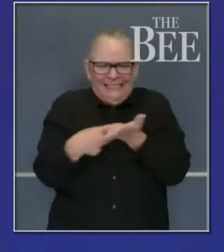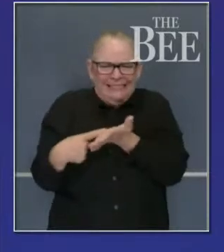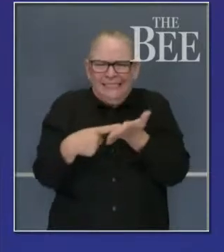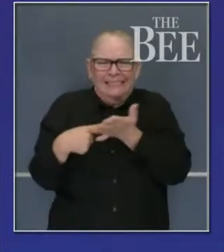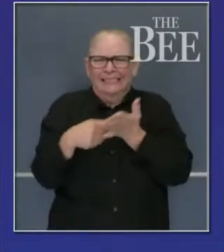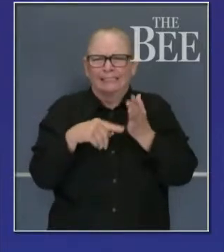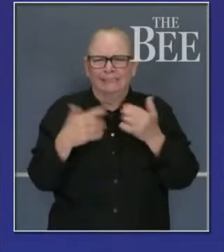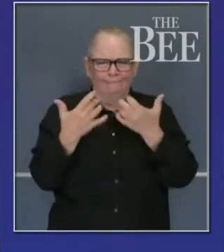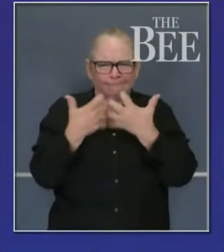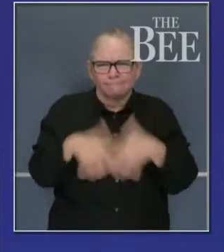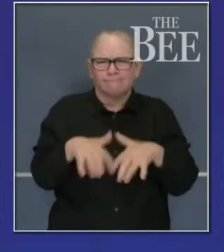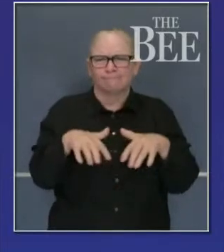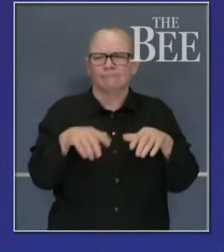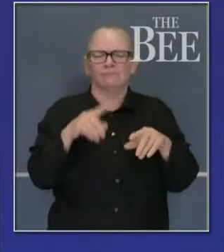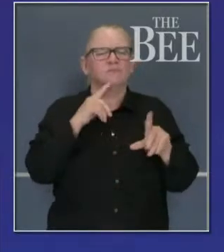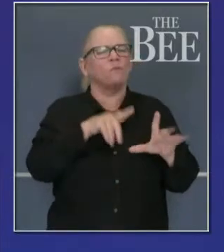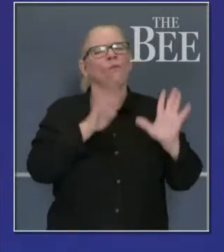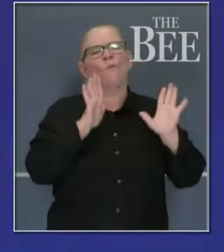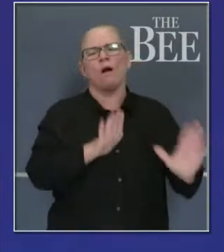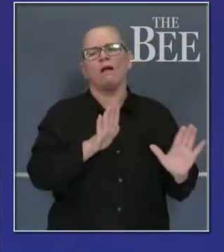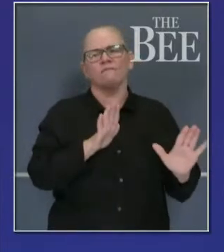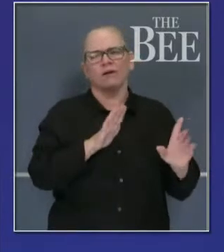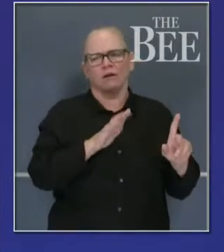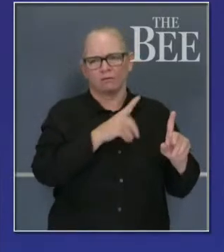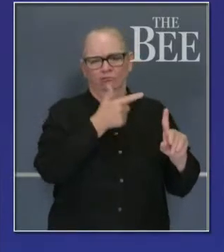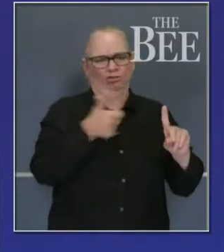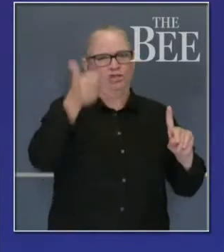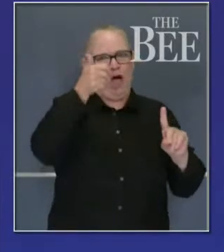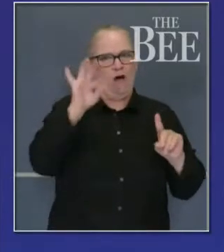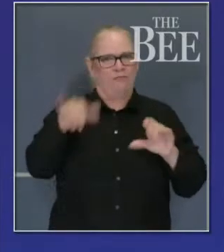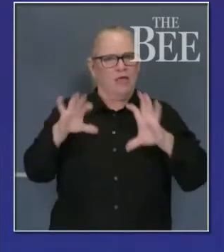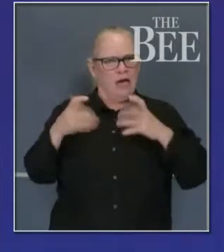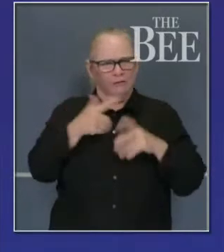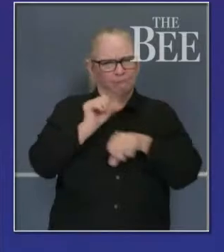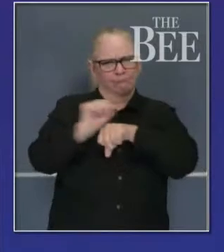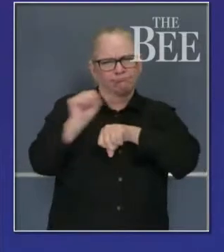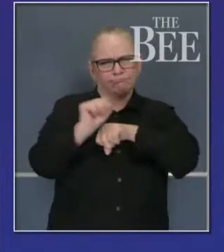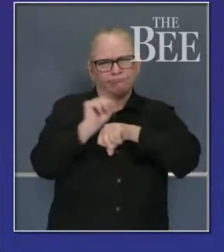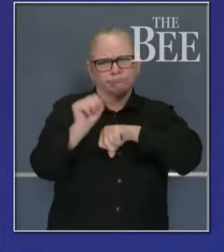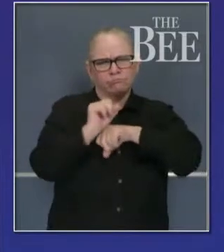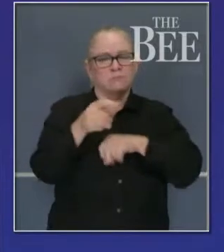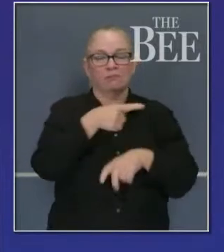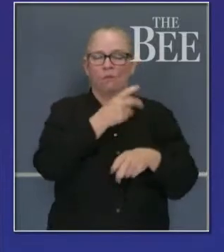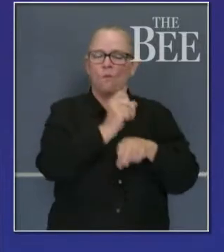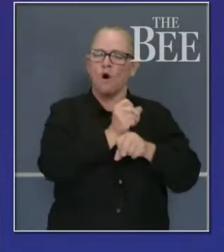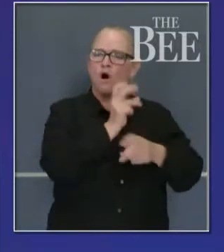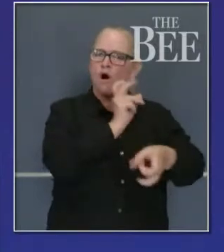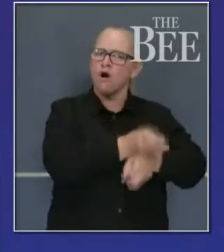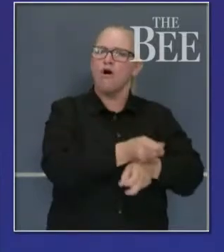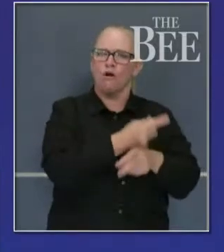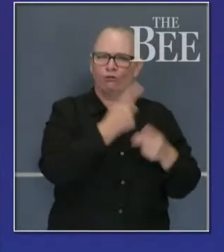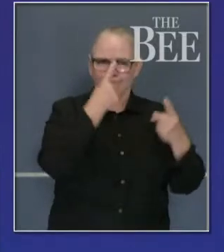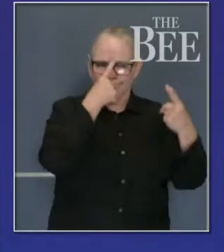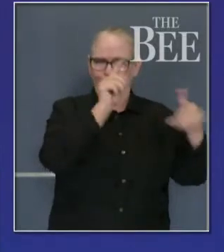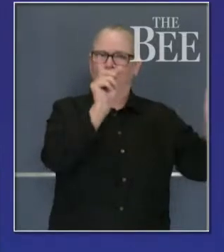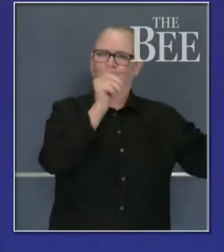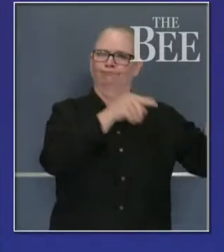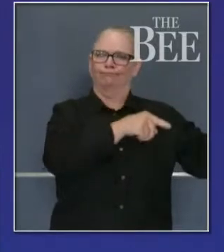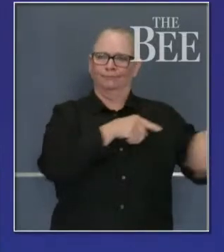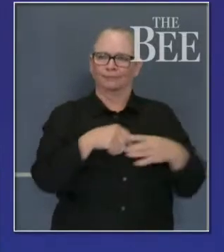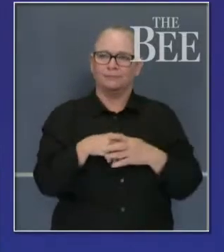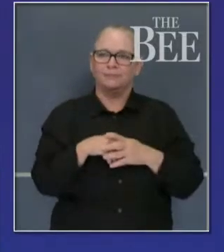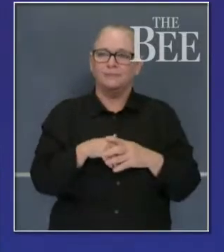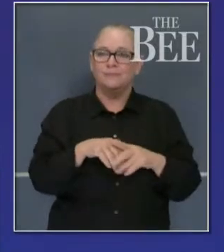been exceptional and incredibly supportive of this effort in advancing this cause, not only within San Jose